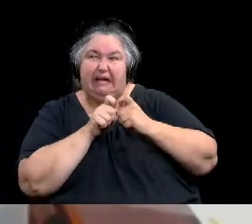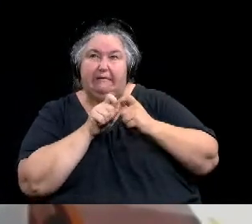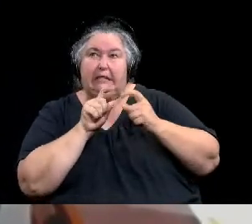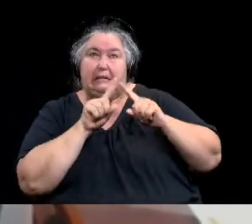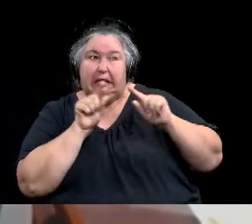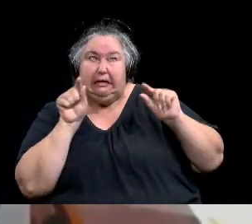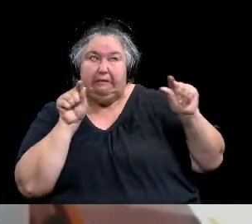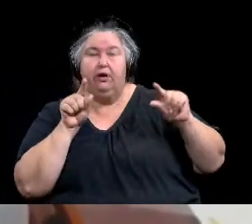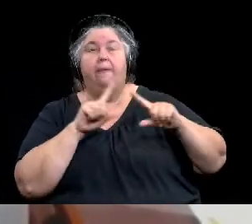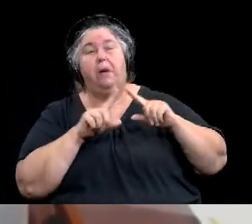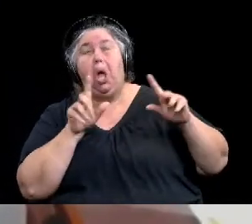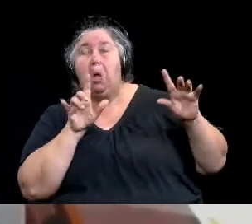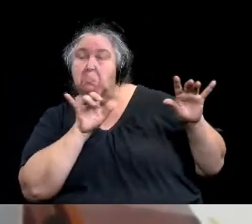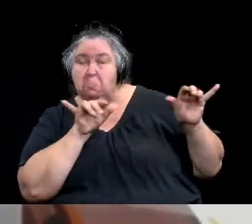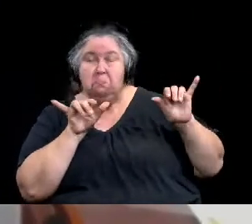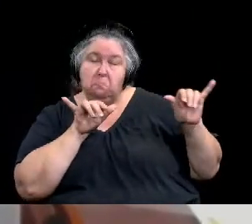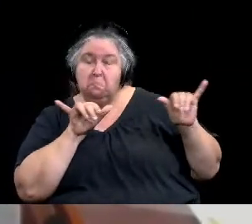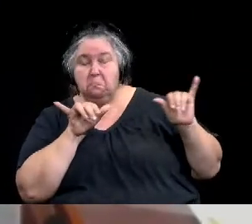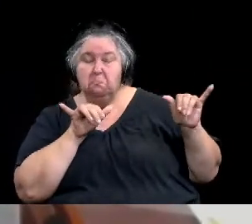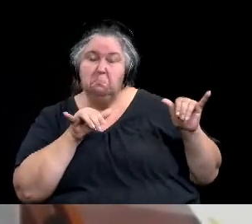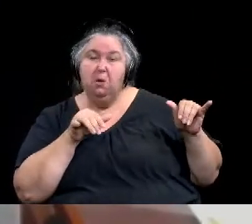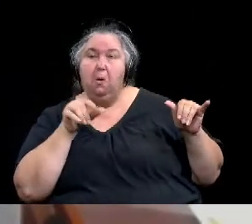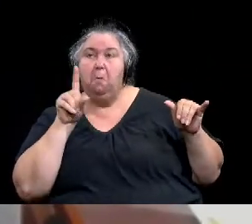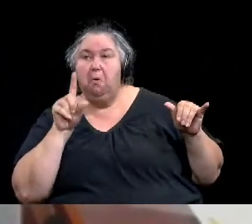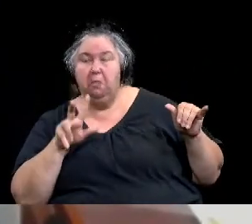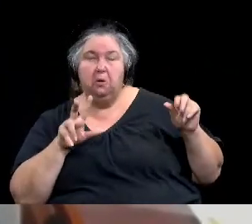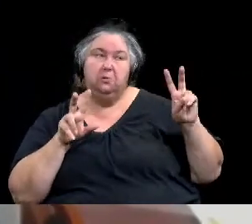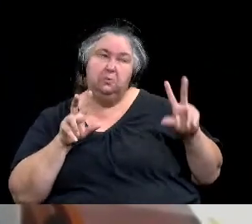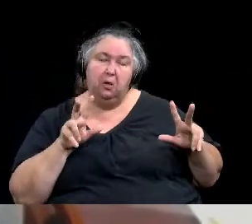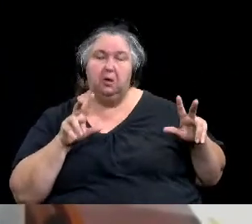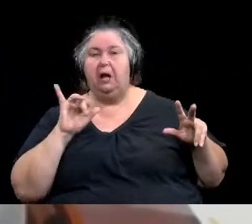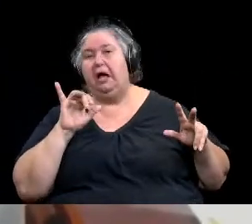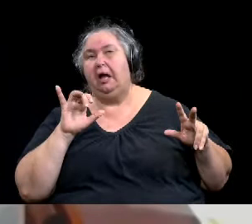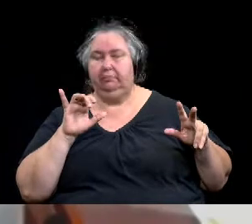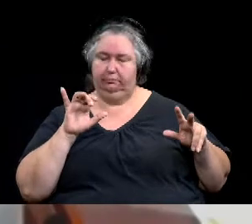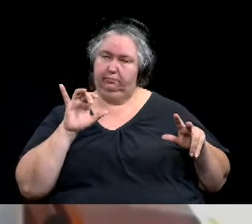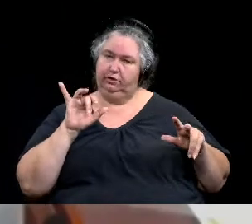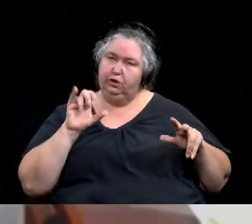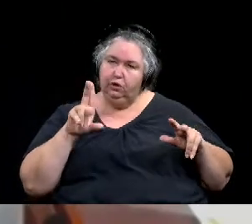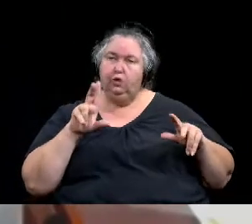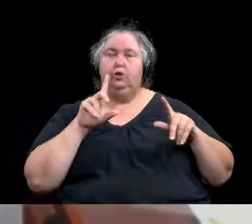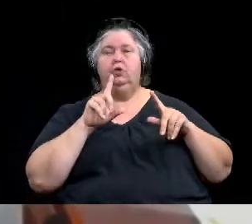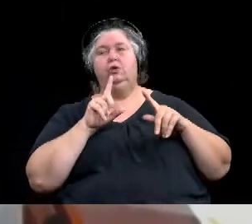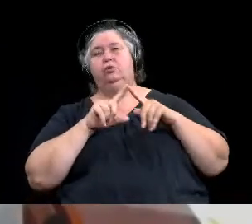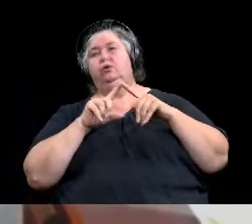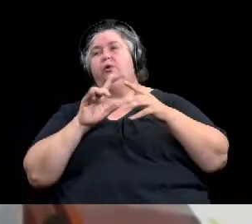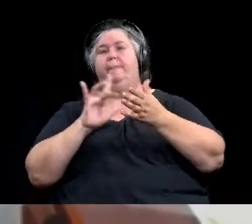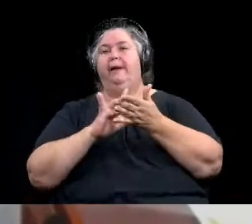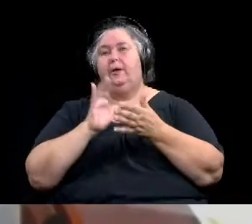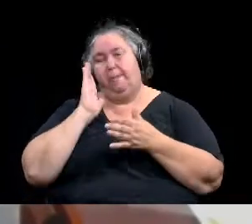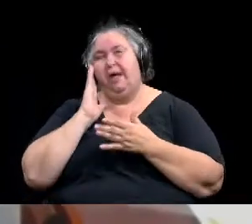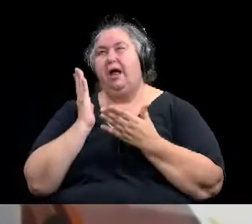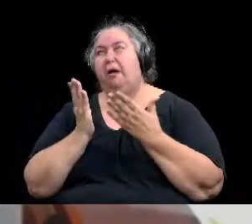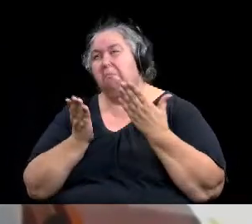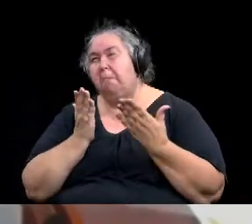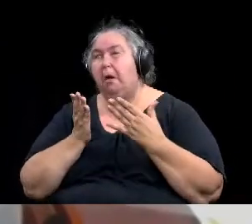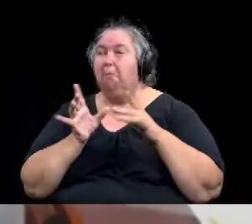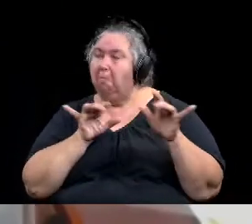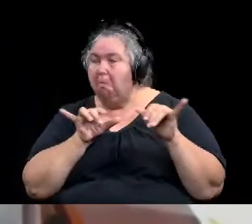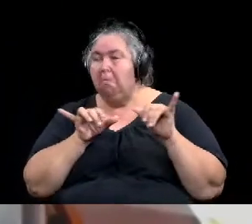hospitals, about 1/3, 2/3 ICU to a medical surgical bed is probably pretty